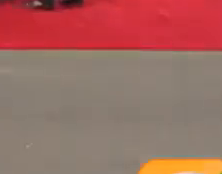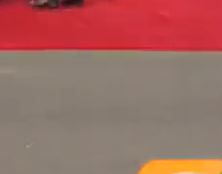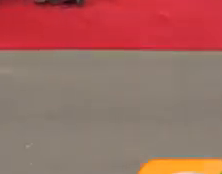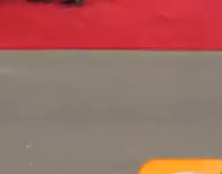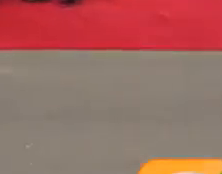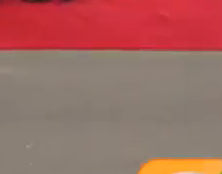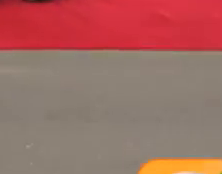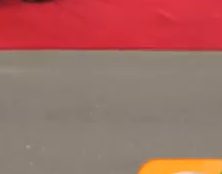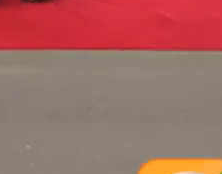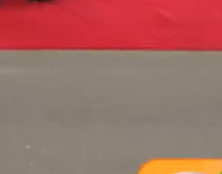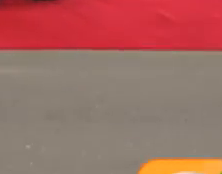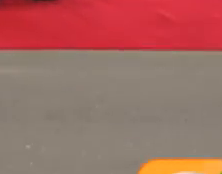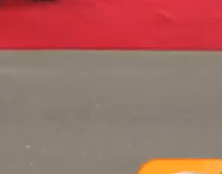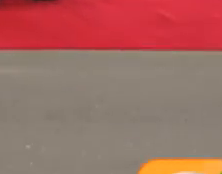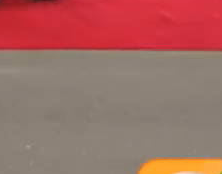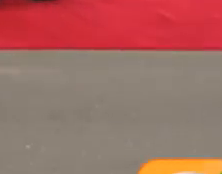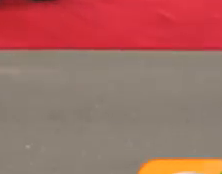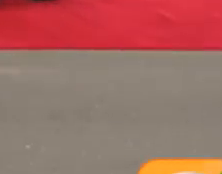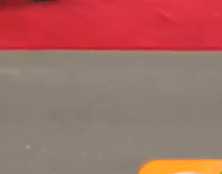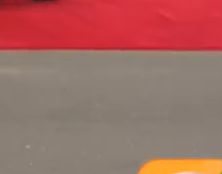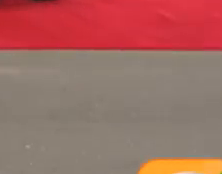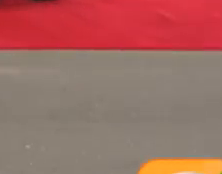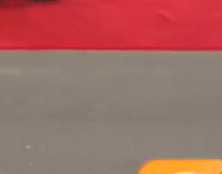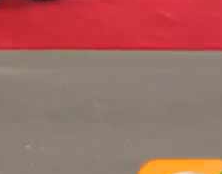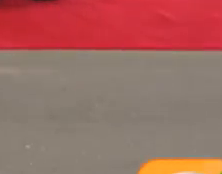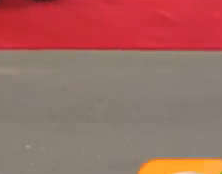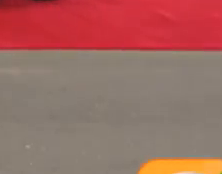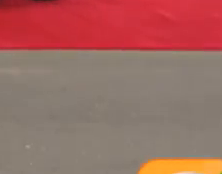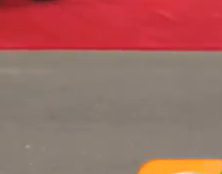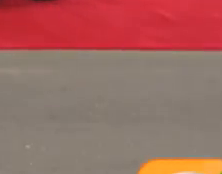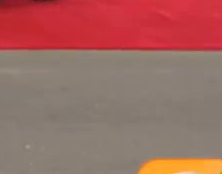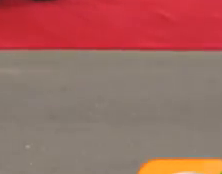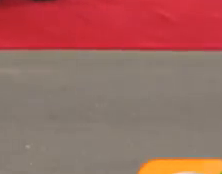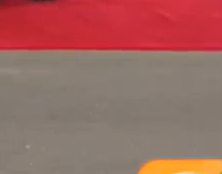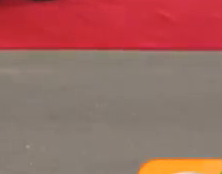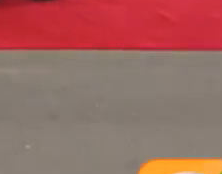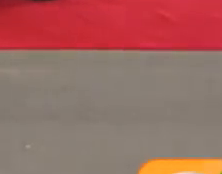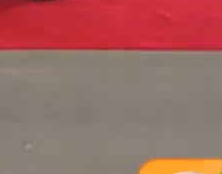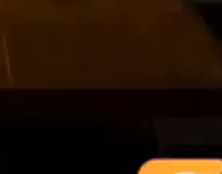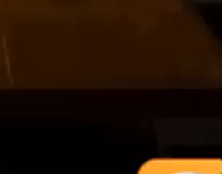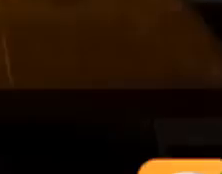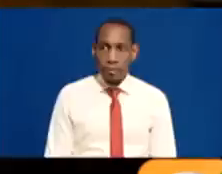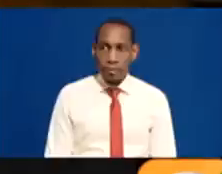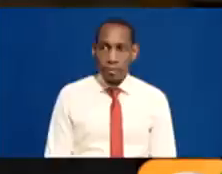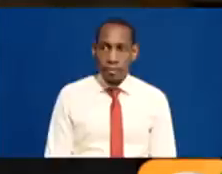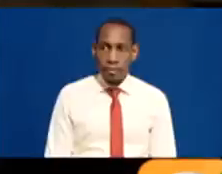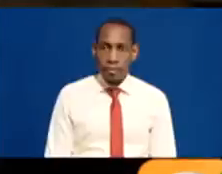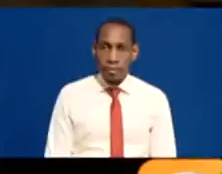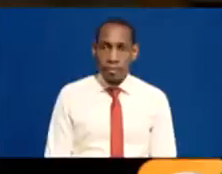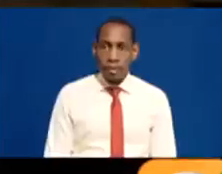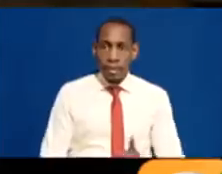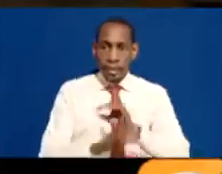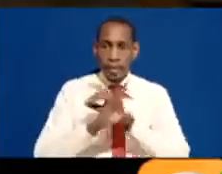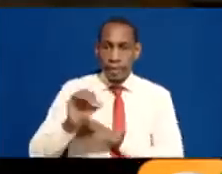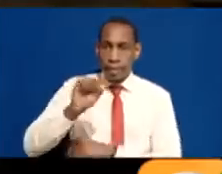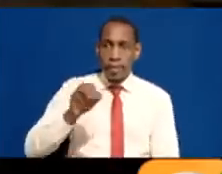of the CSs told of conclusion of office duties and are now waiting to hand over to their successors when appointed. Defence